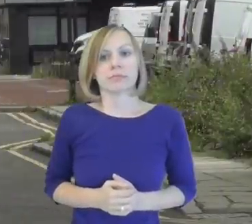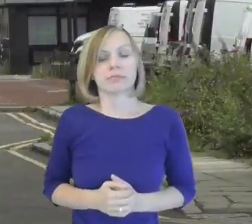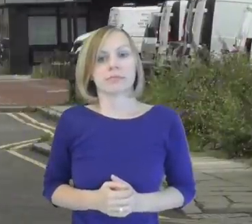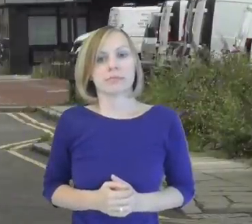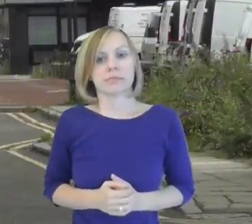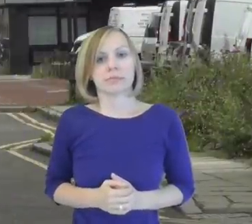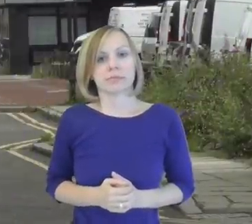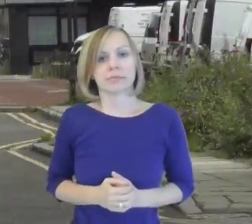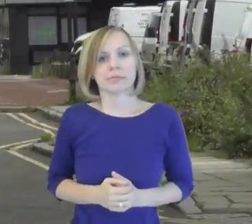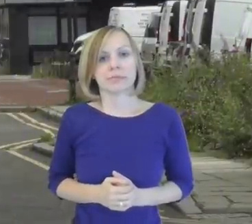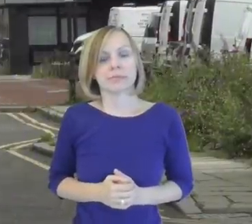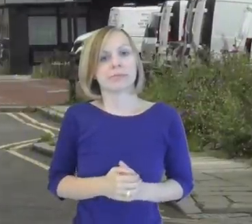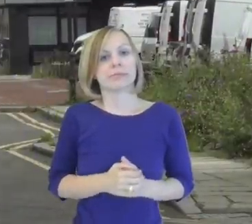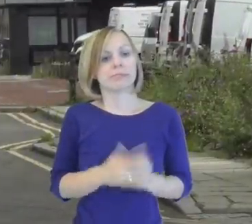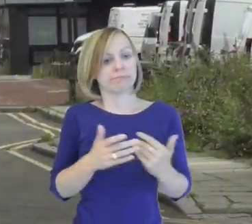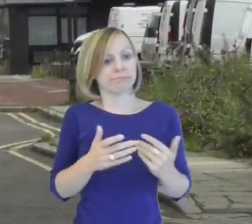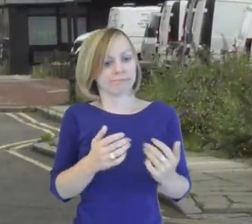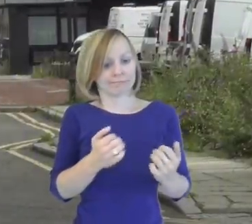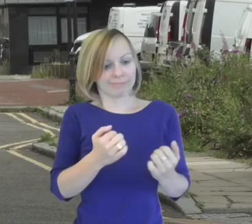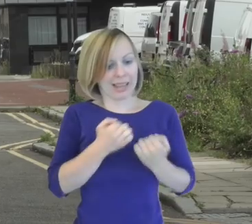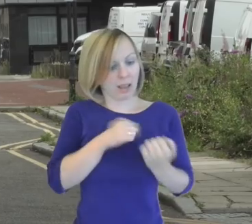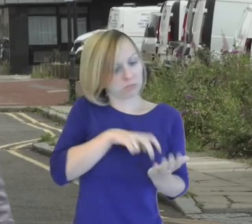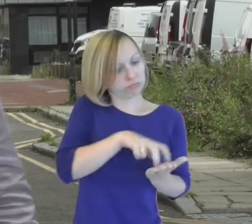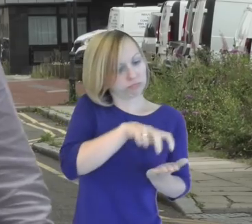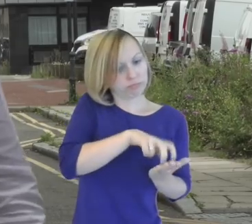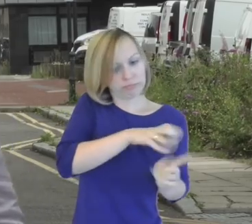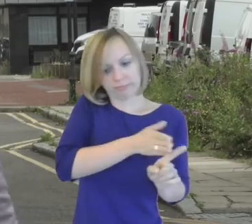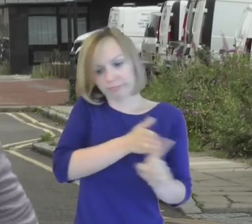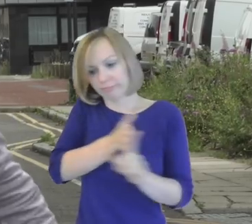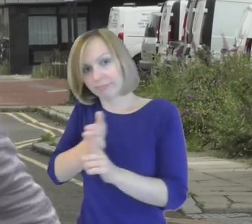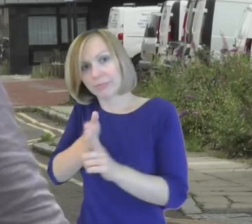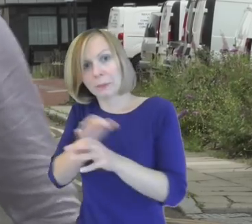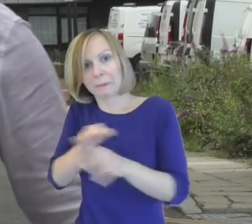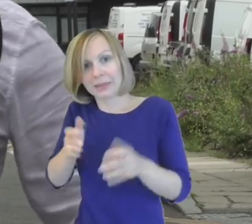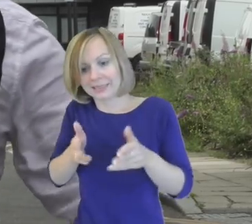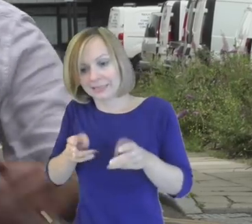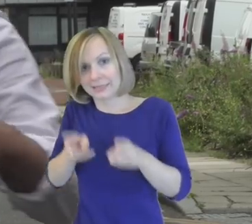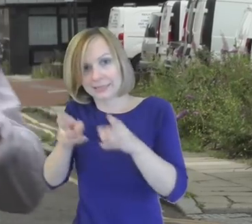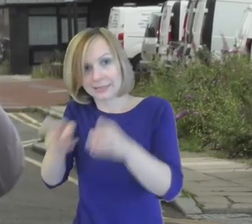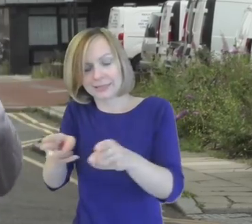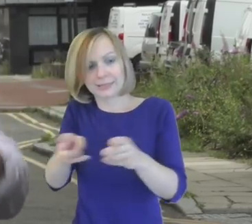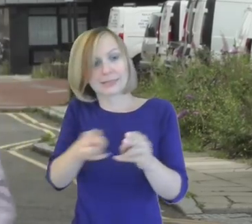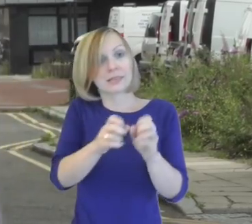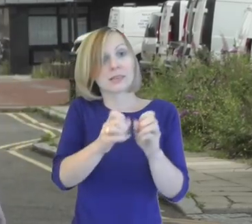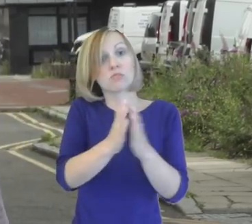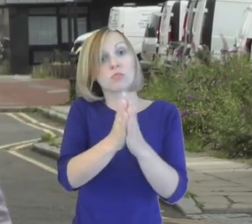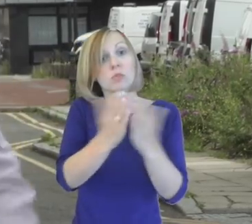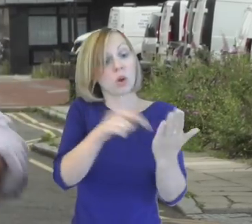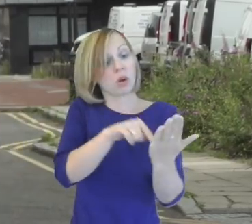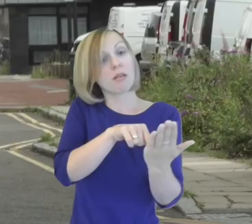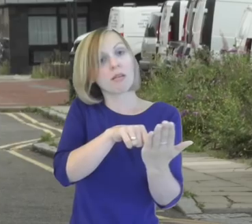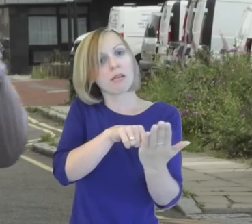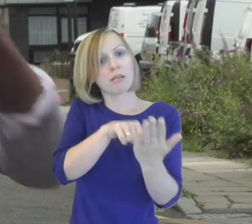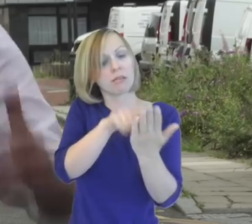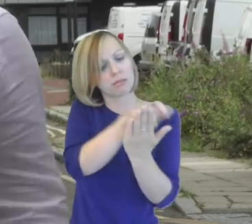Guiding our feet into the way of peace. Like so many of the prayer book's phrases, it has the beauty of recognizability